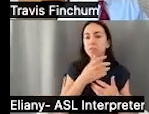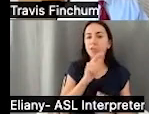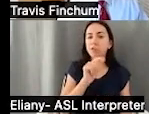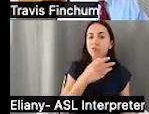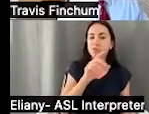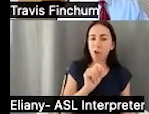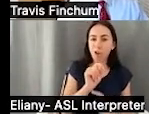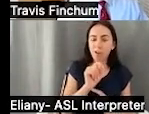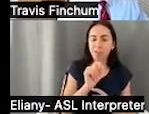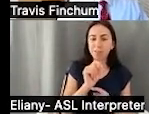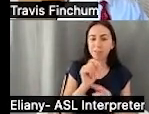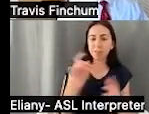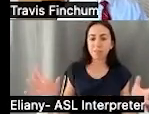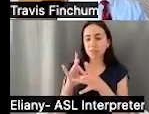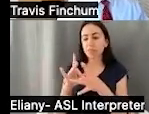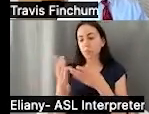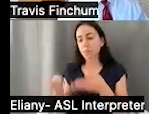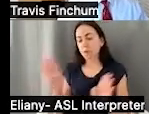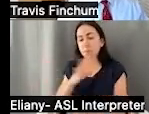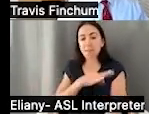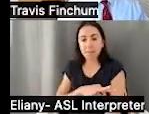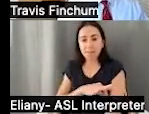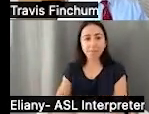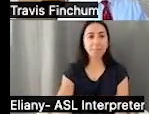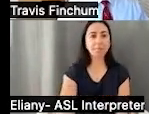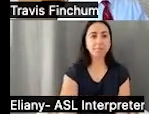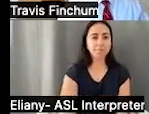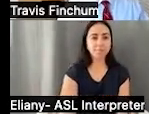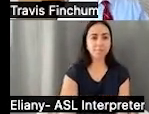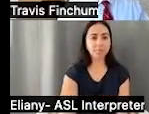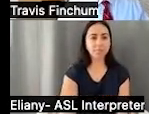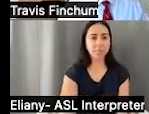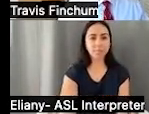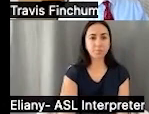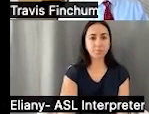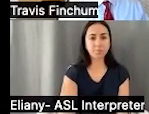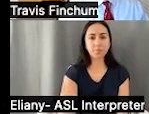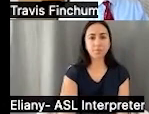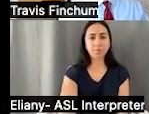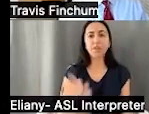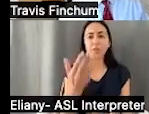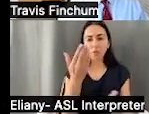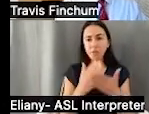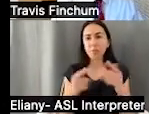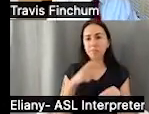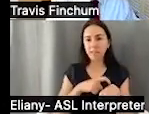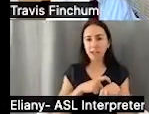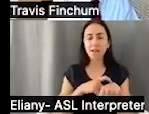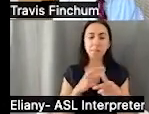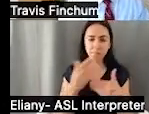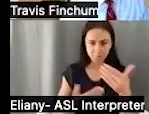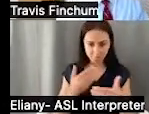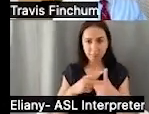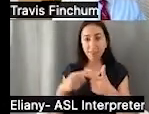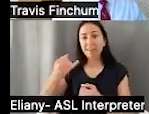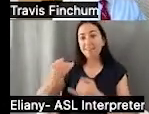in conjunction with a public benefit. So we'll have a little bit of time for us, and then we're going to take some questions and answers